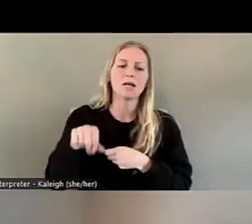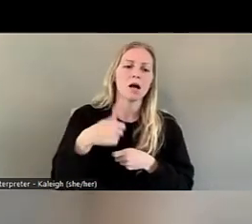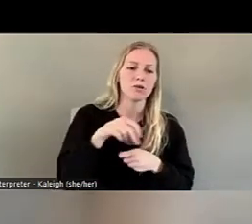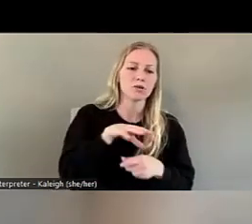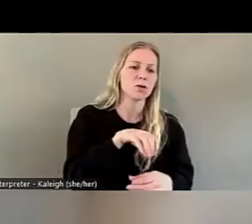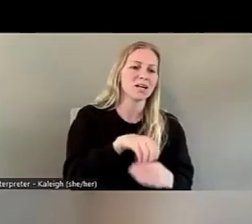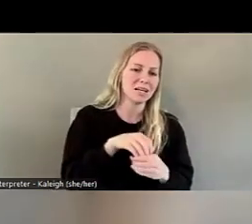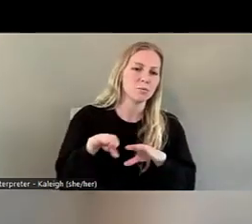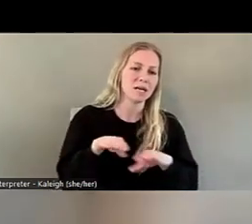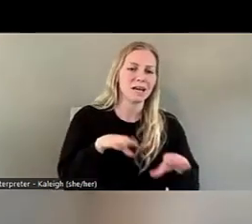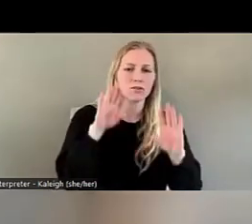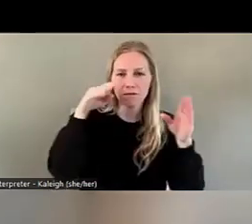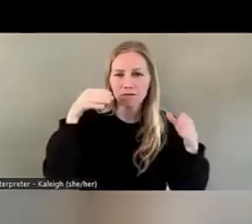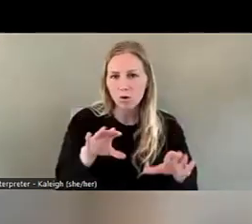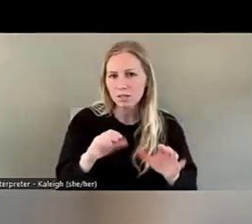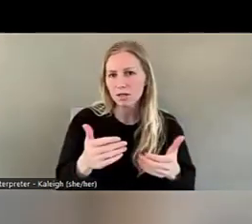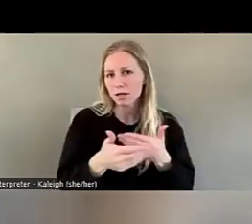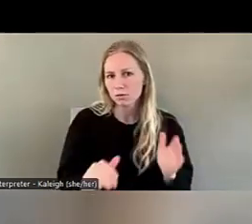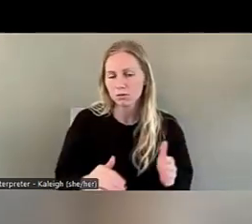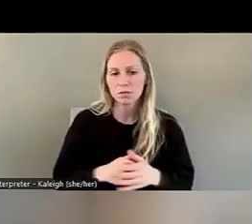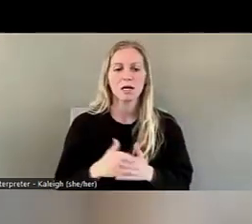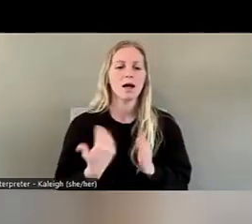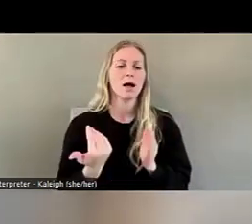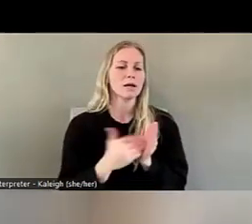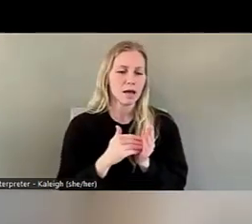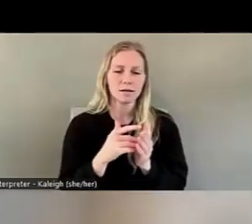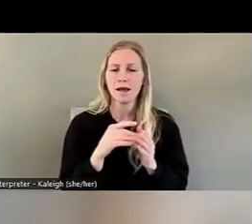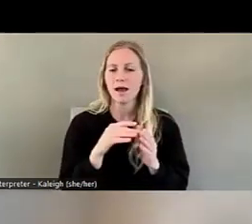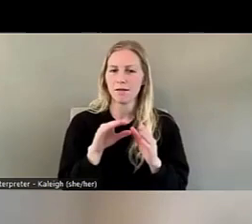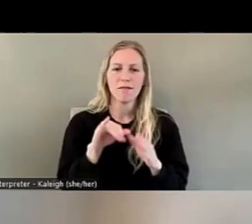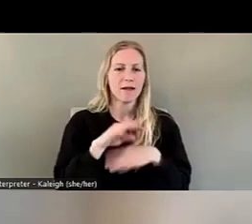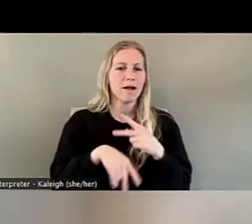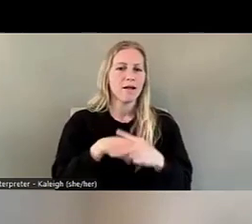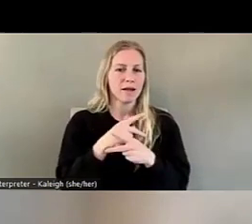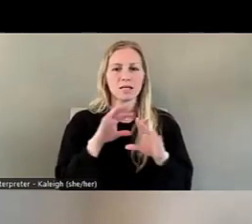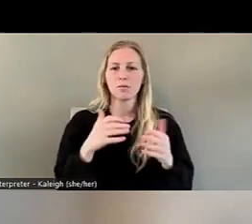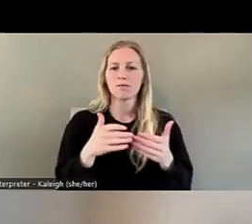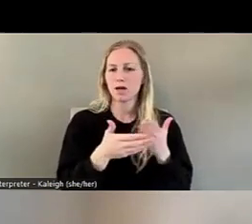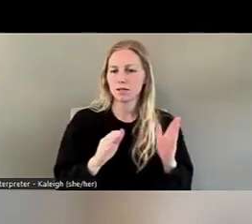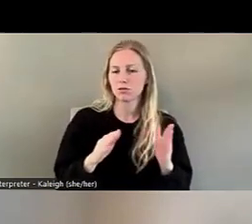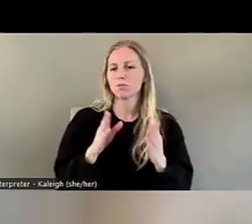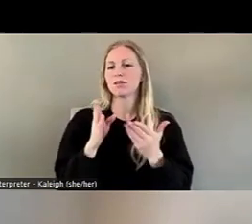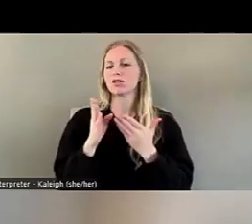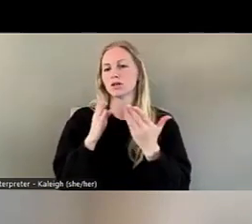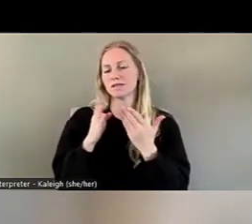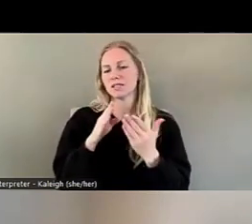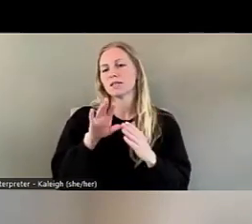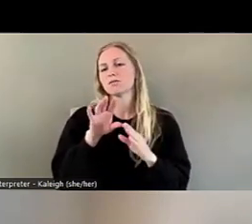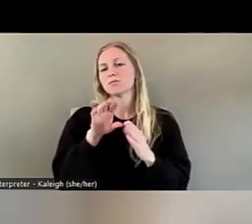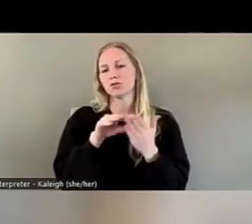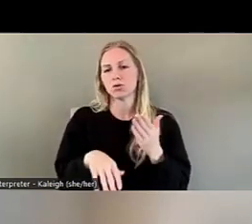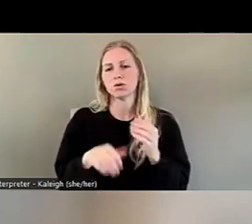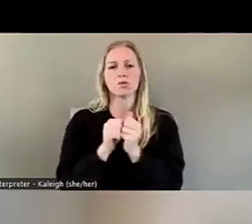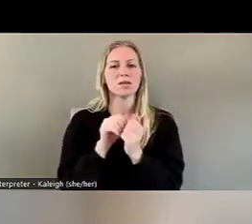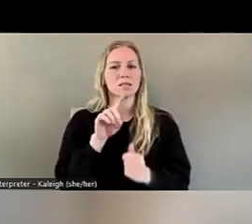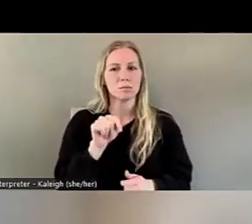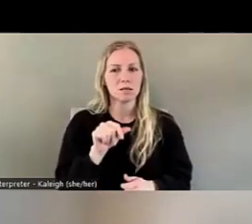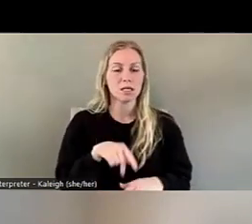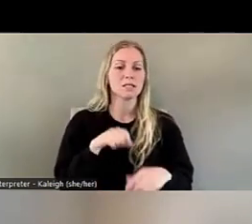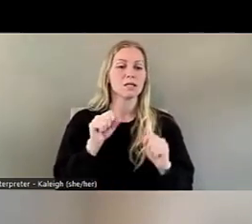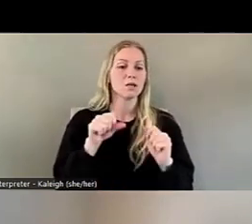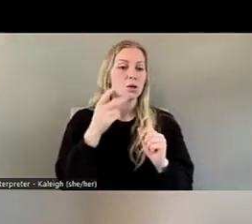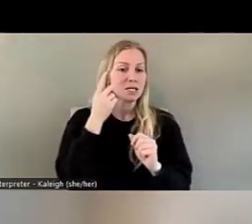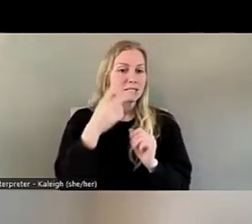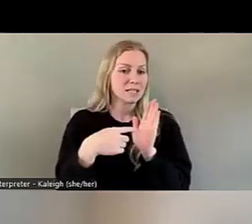classrooms, which again are classrooms that specifically serve students with disabilities. You can see an example on this slide of